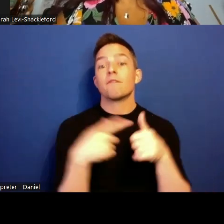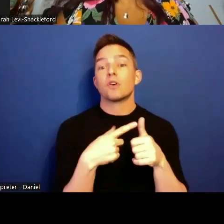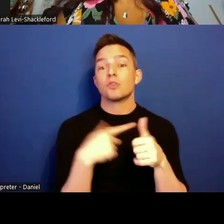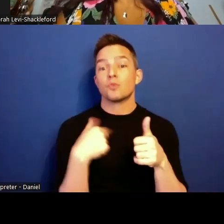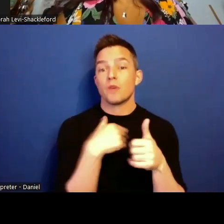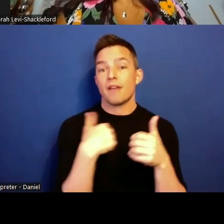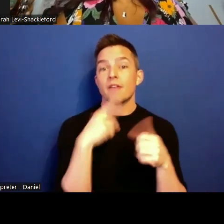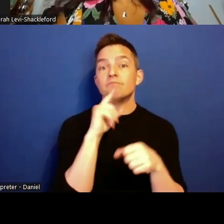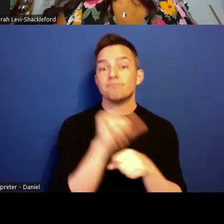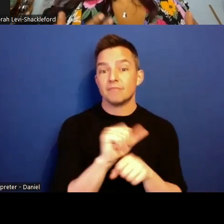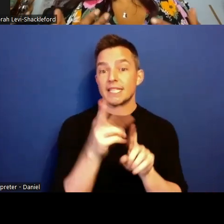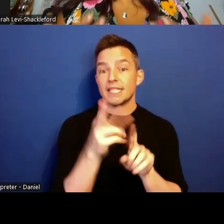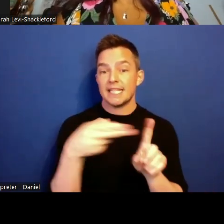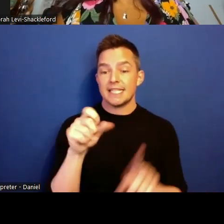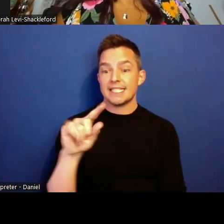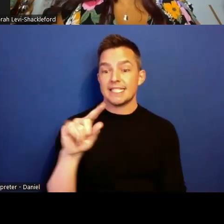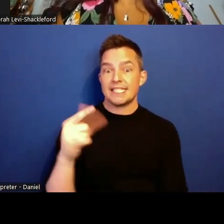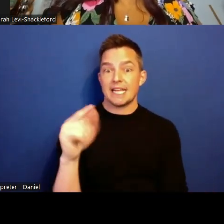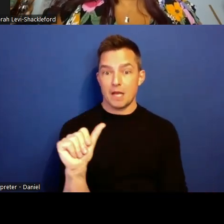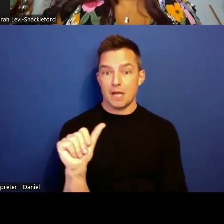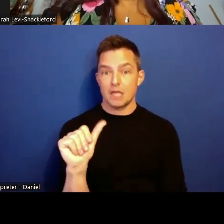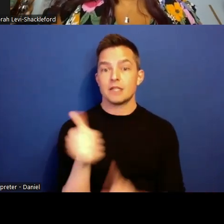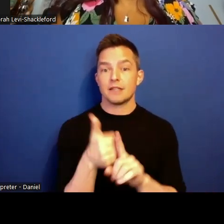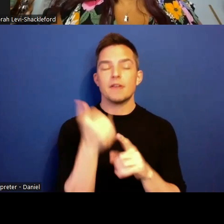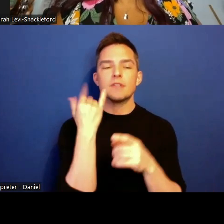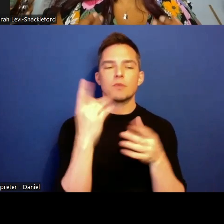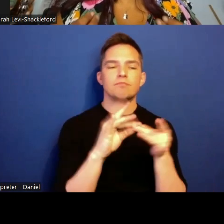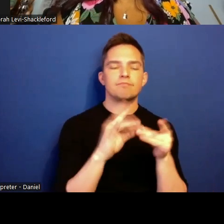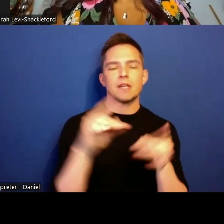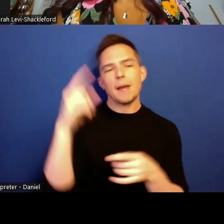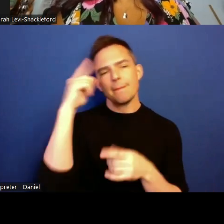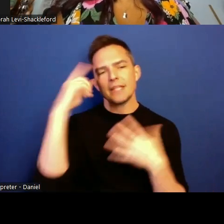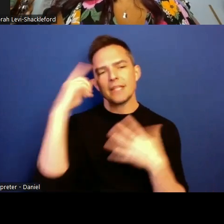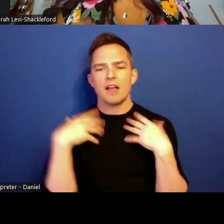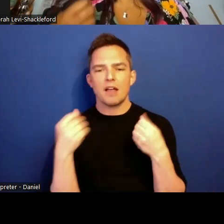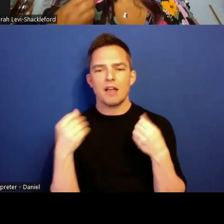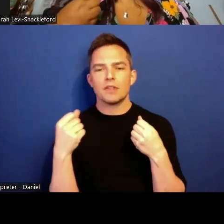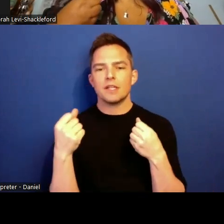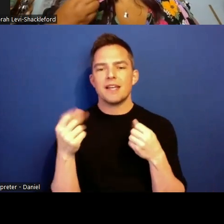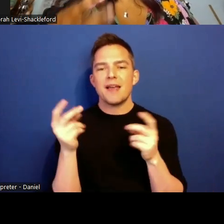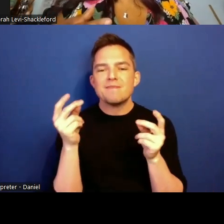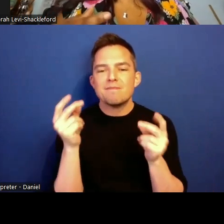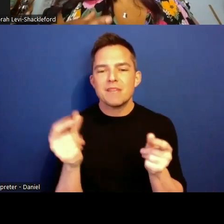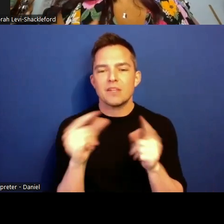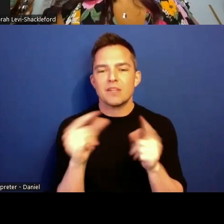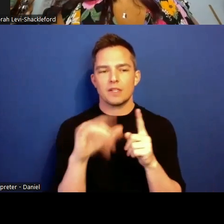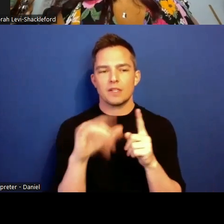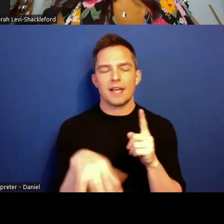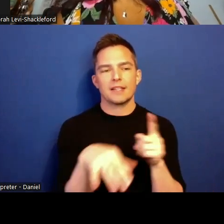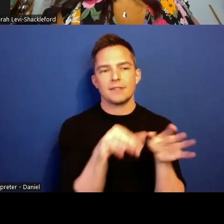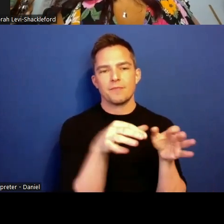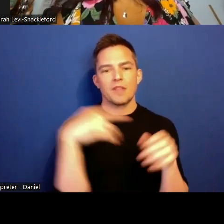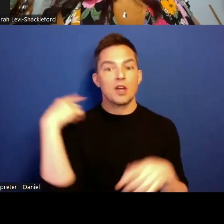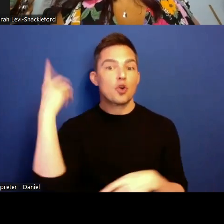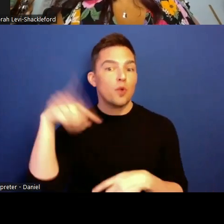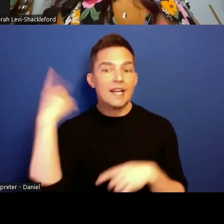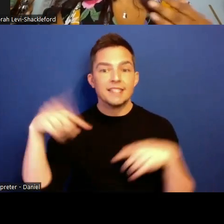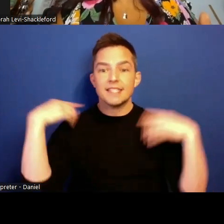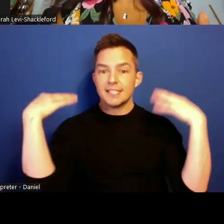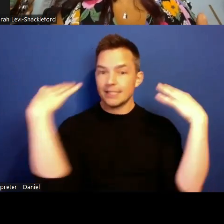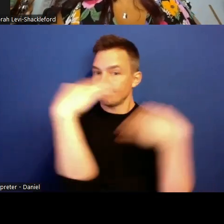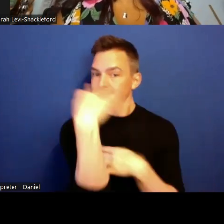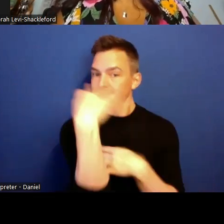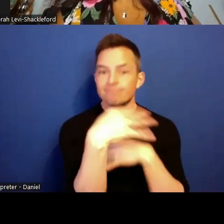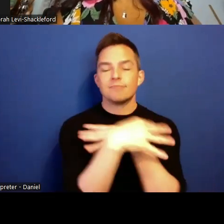the actual stigma, right? If somebody mentions mental health, immediately words like crazy or